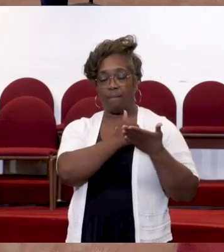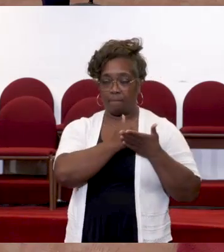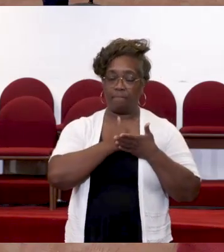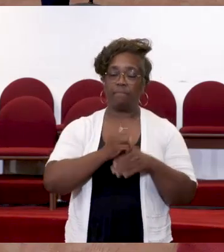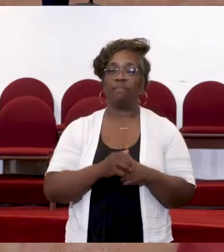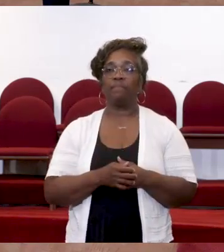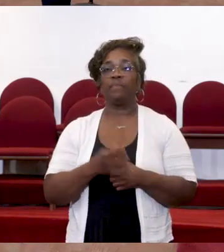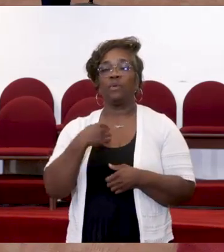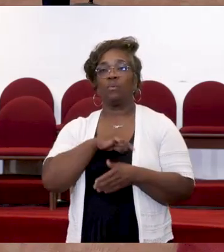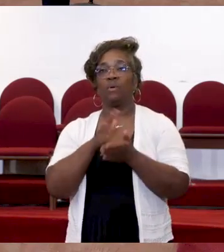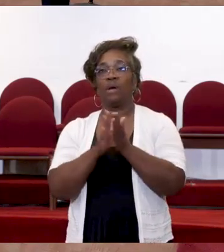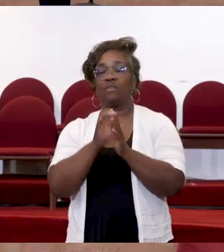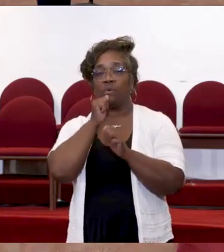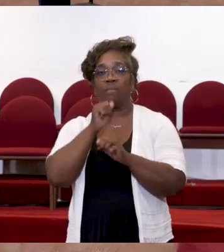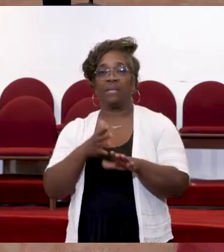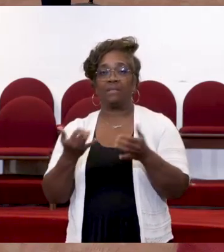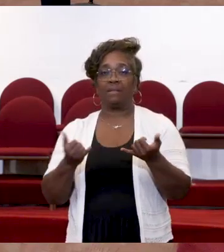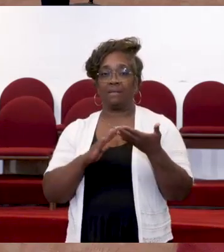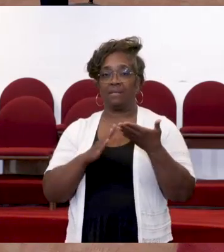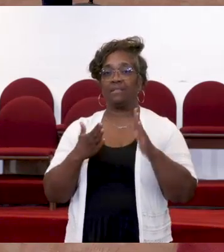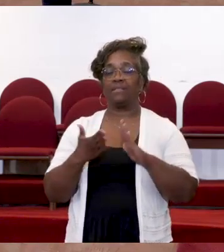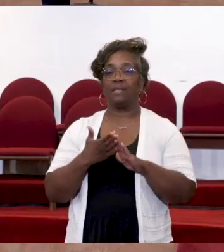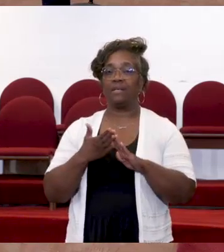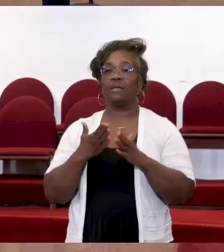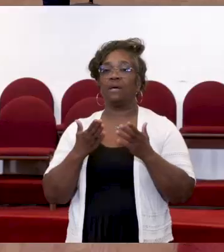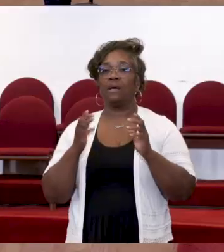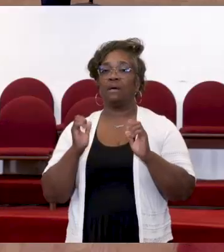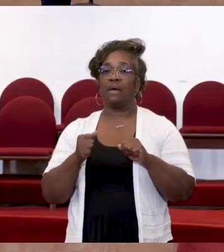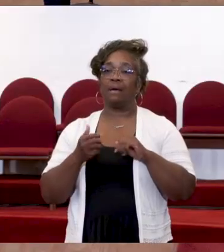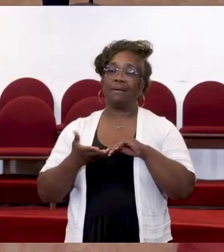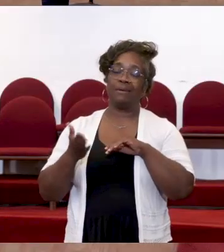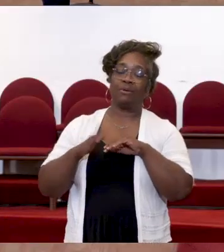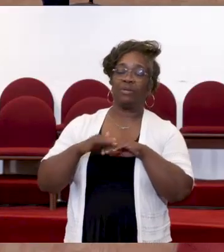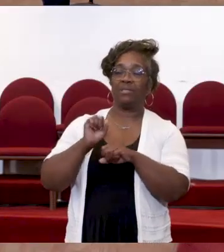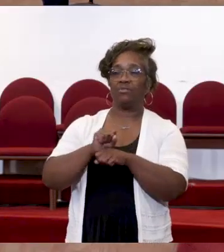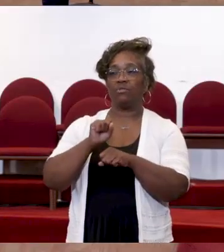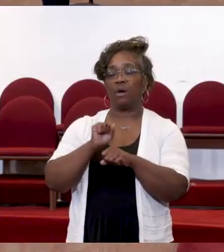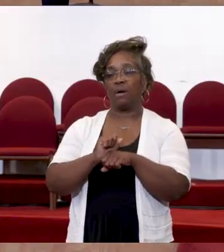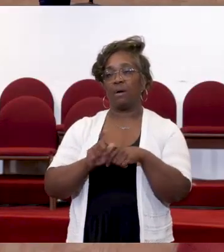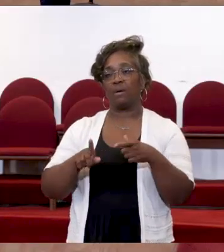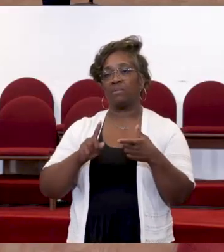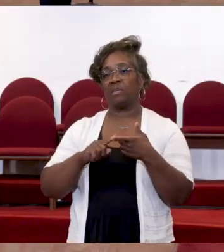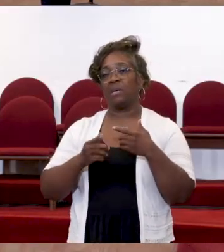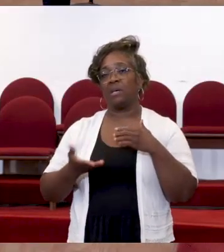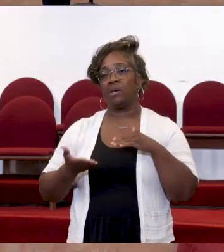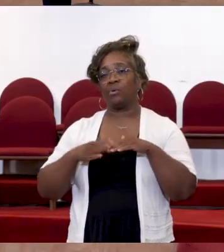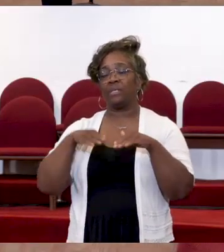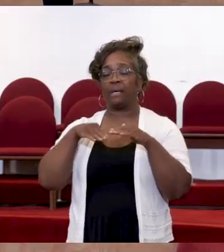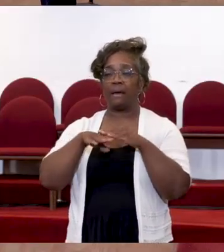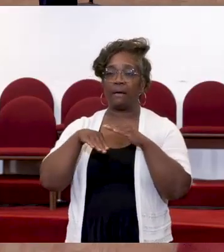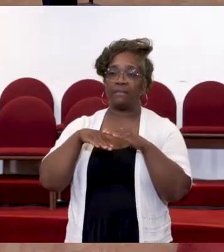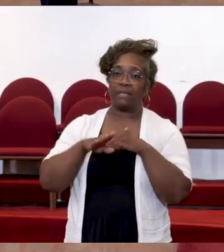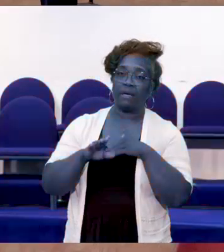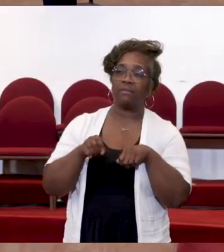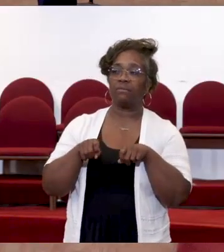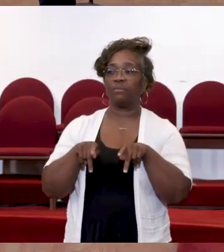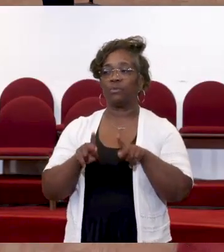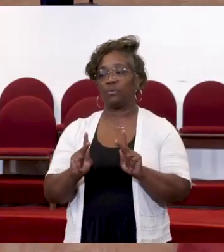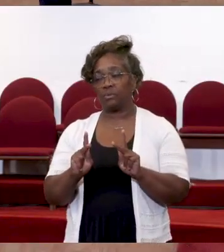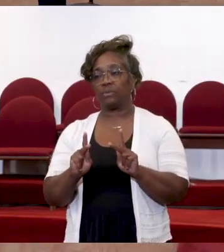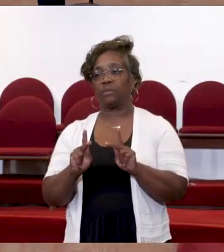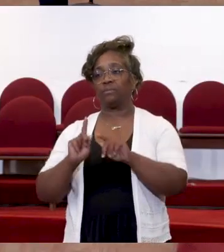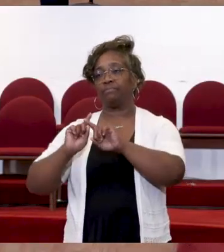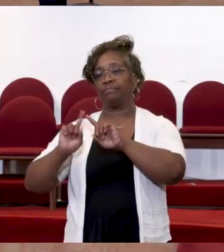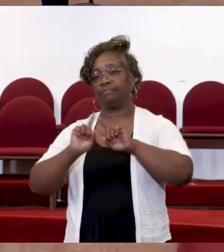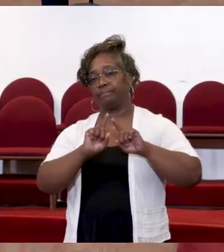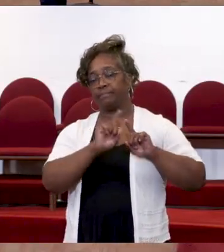your blessings upon this city that it might increase in its jobs, that it might increase in access to opportunities. We